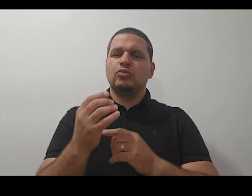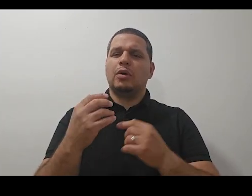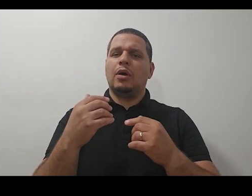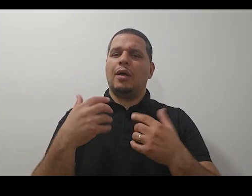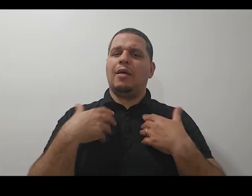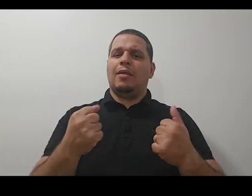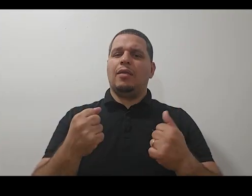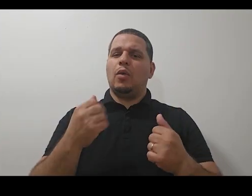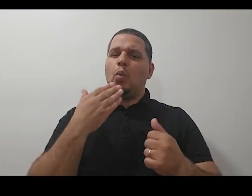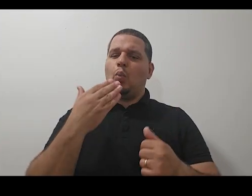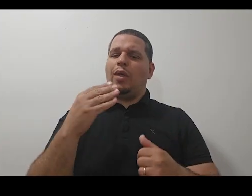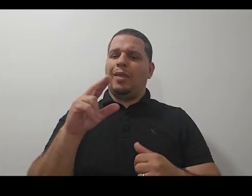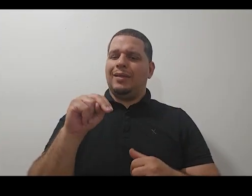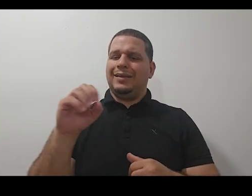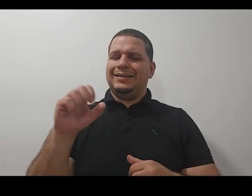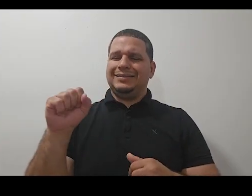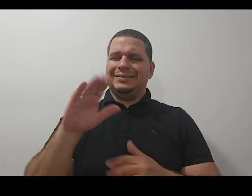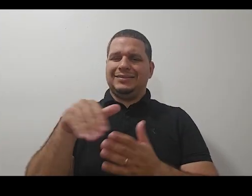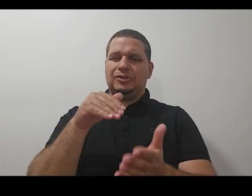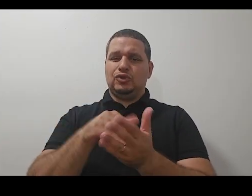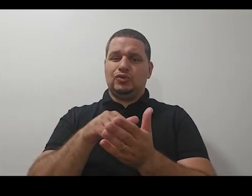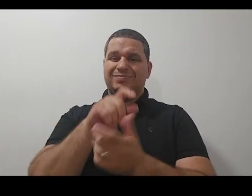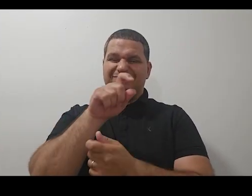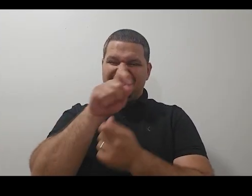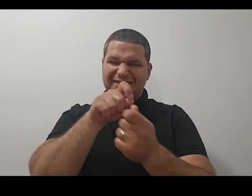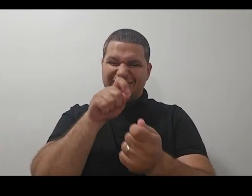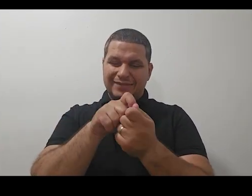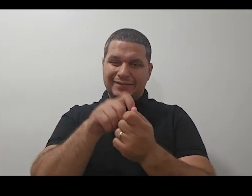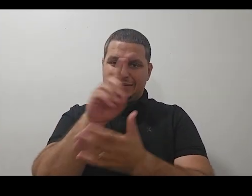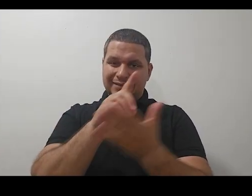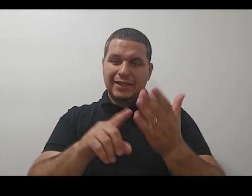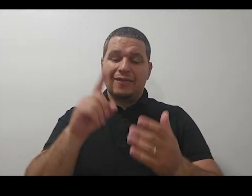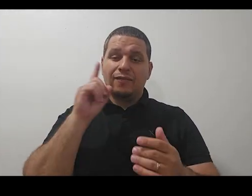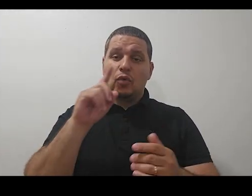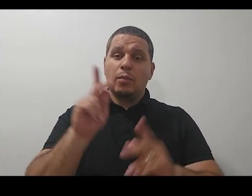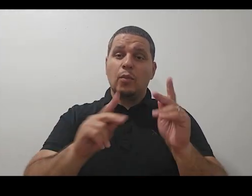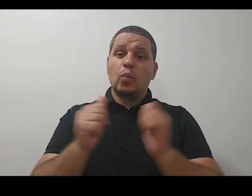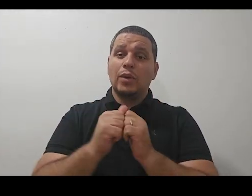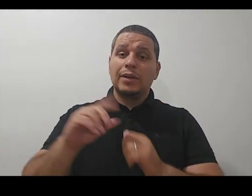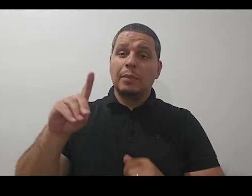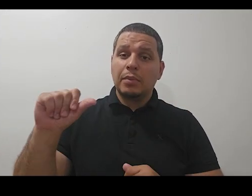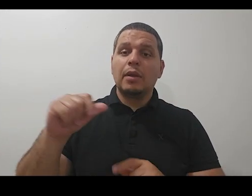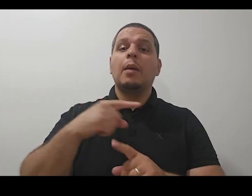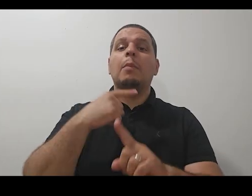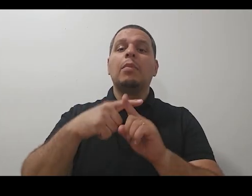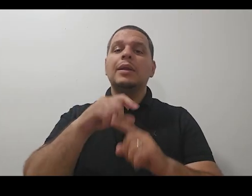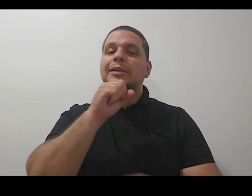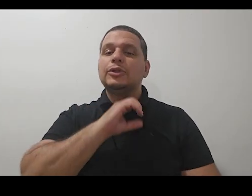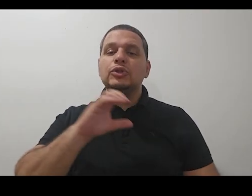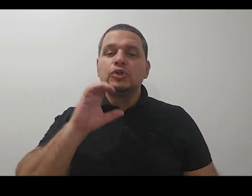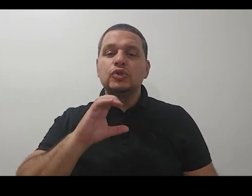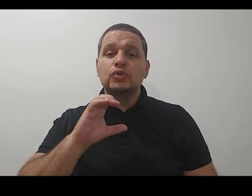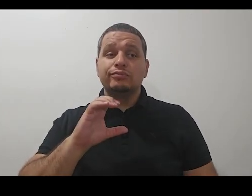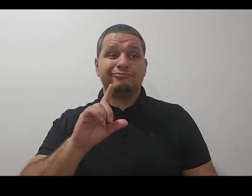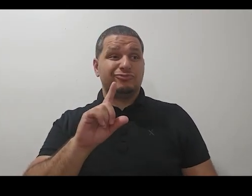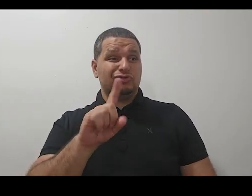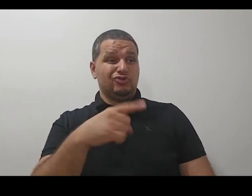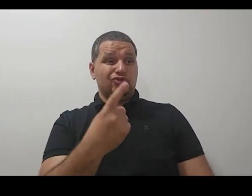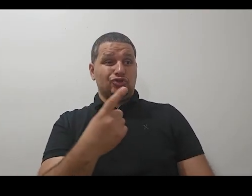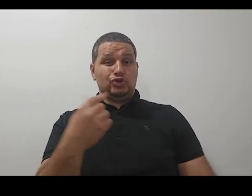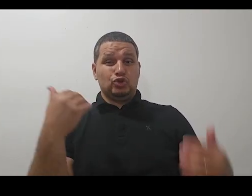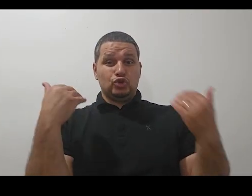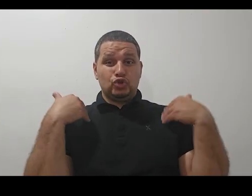center, specifically designed for people with disabilities and seniors. But we're not just a